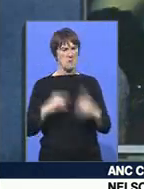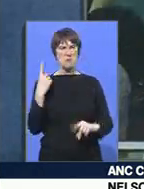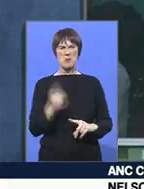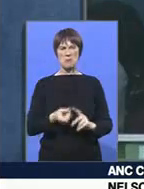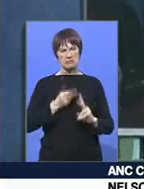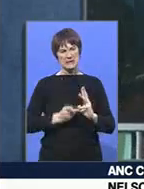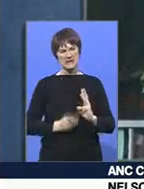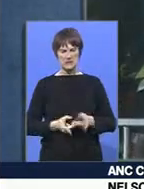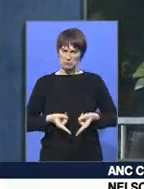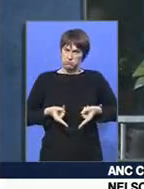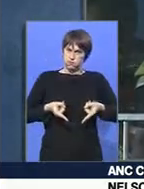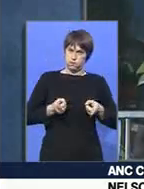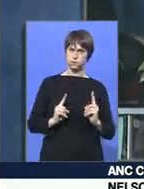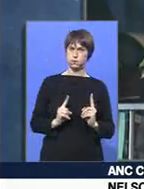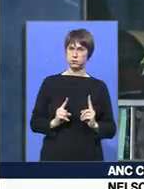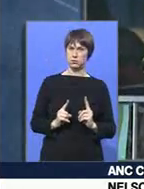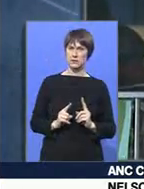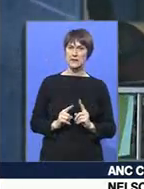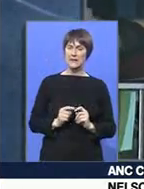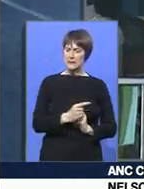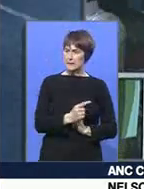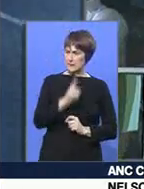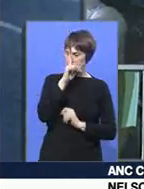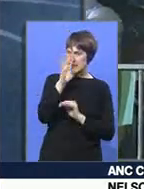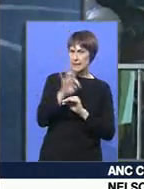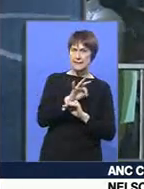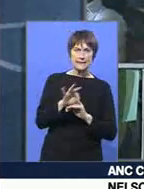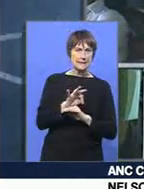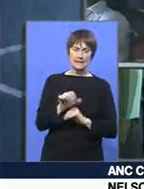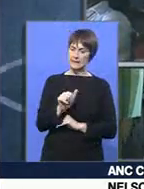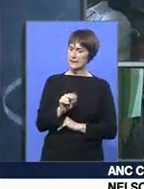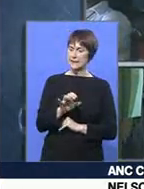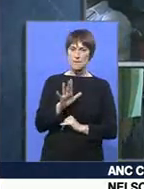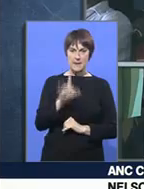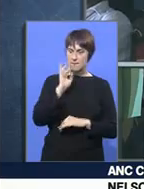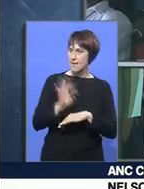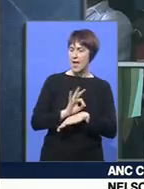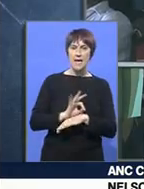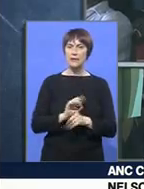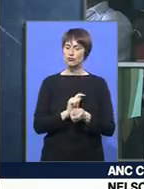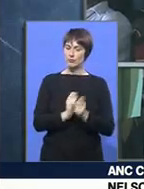necessitating new survival tactics for the ANC.